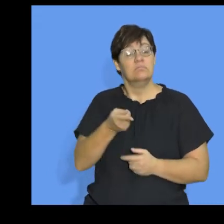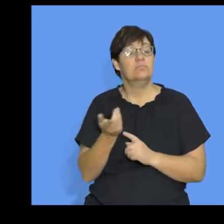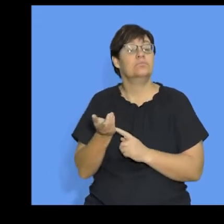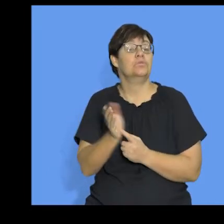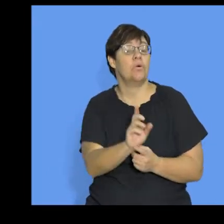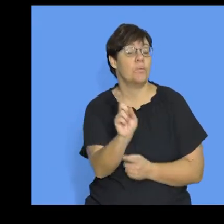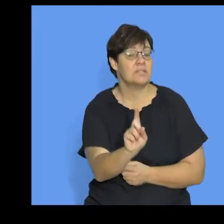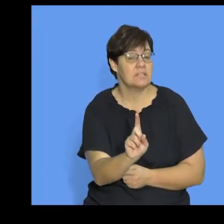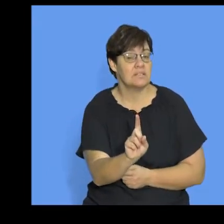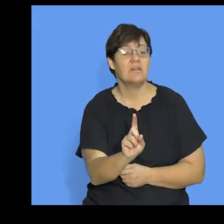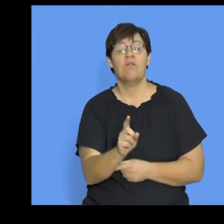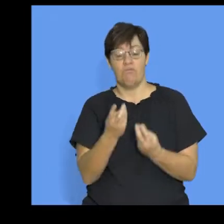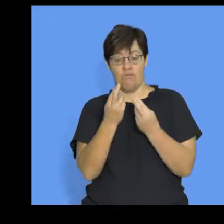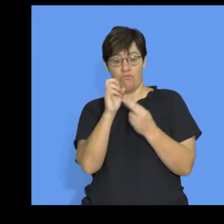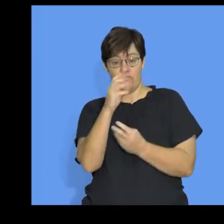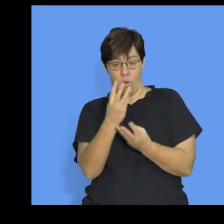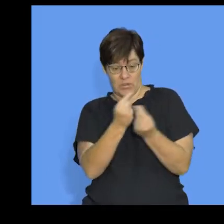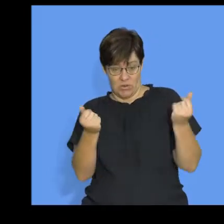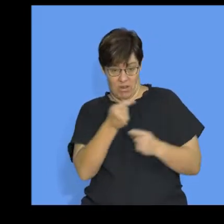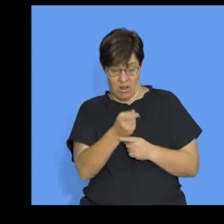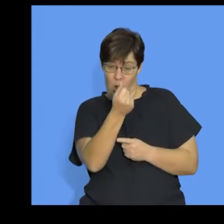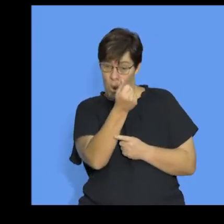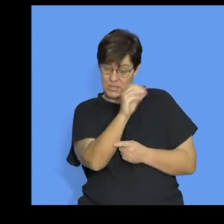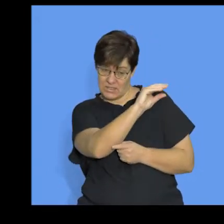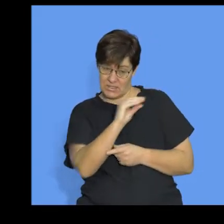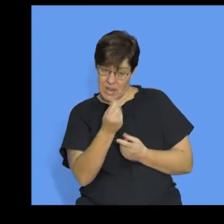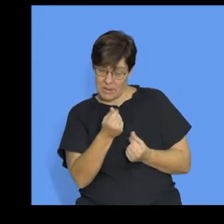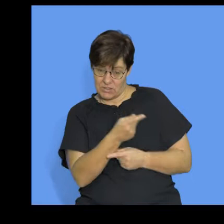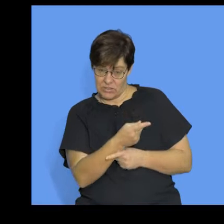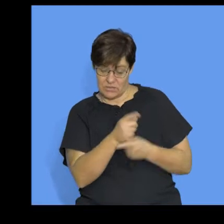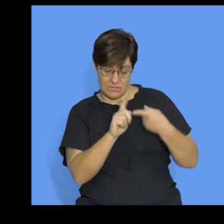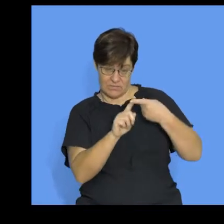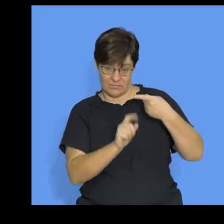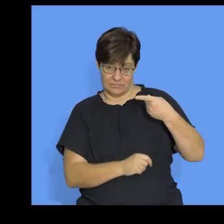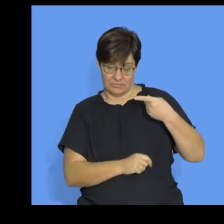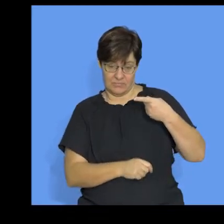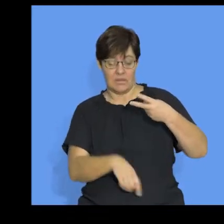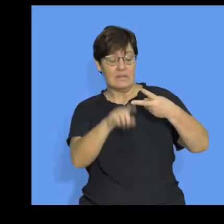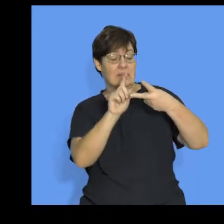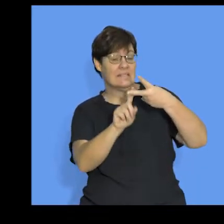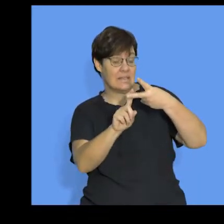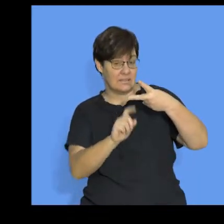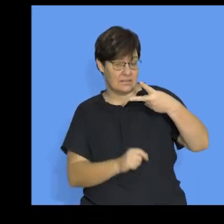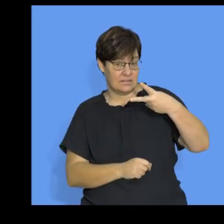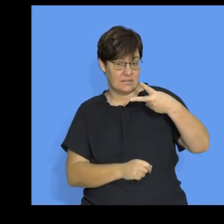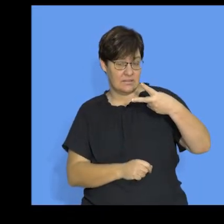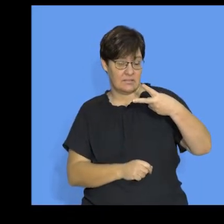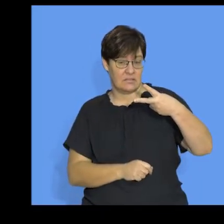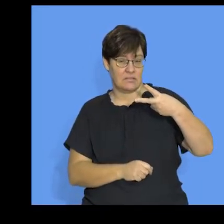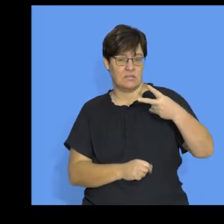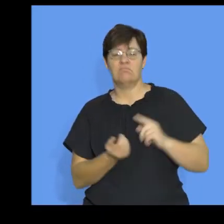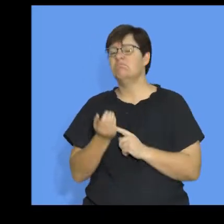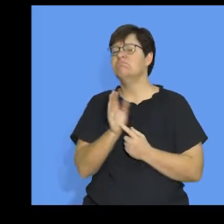the cost of raw materials, one, first component. Second component, it shows